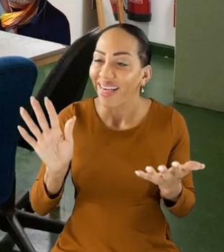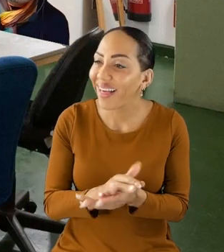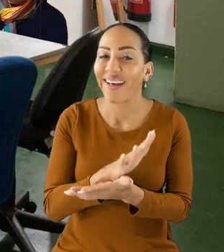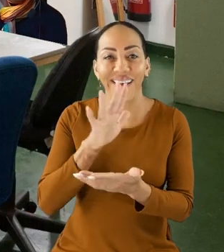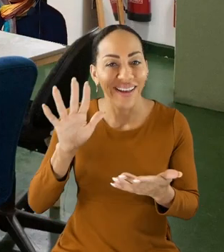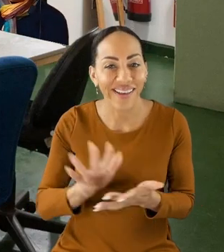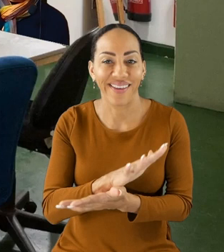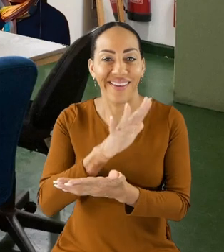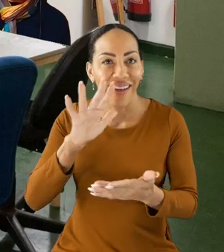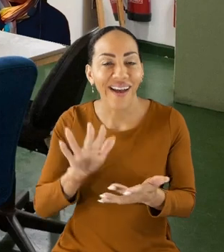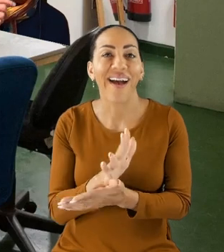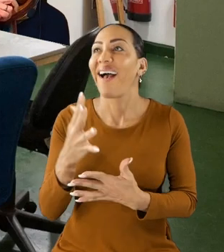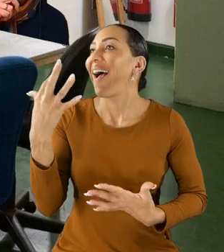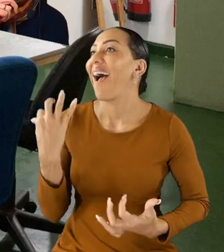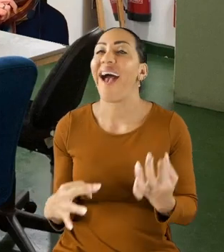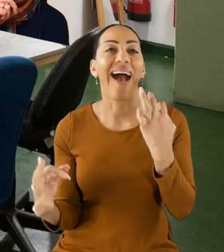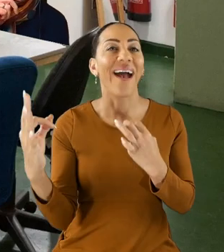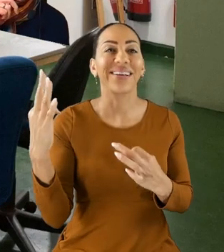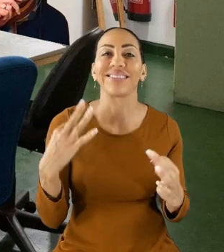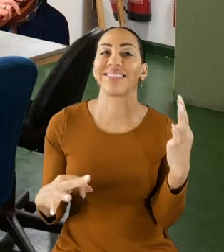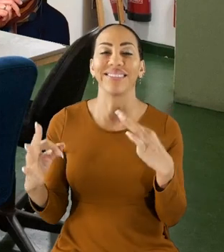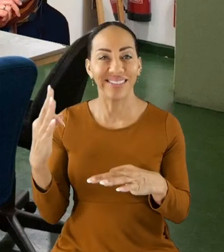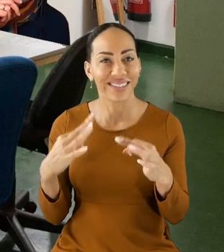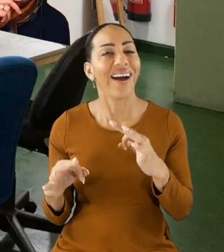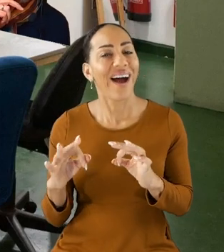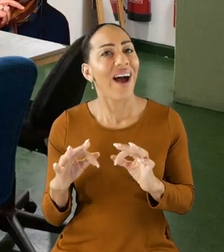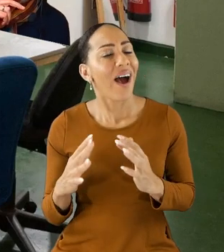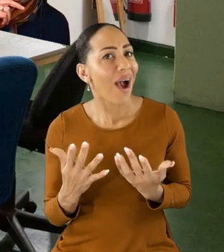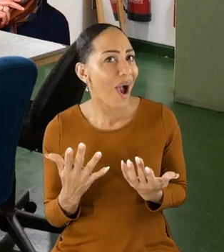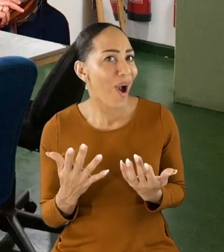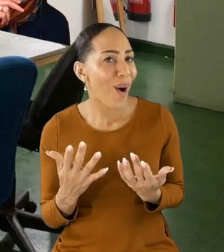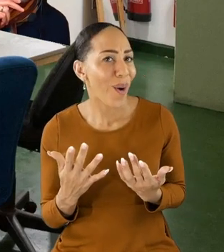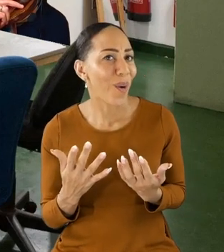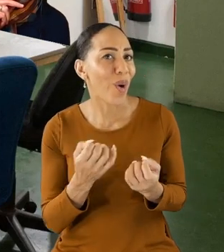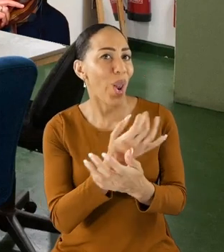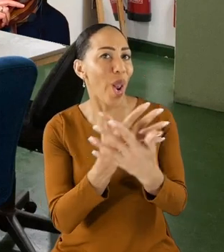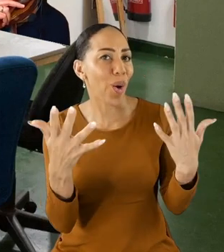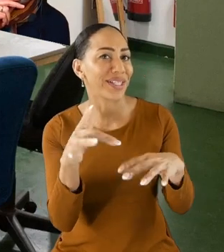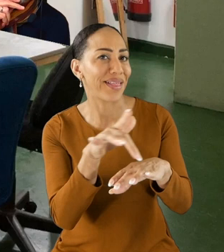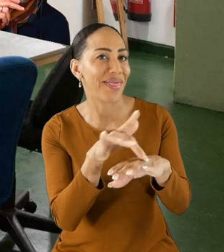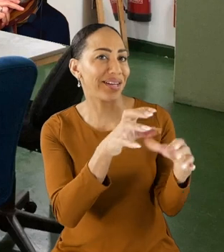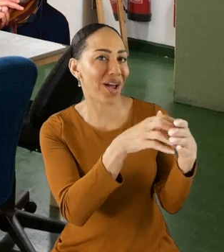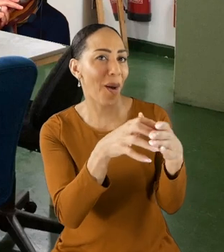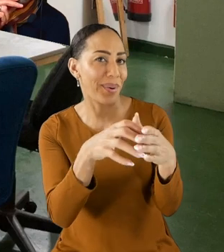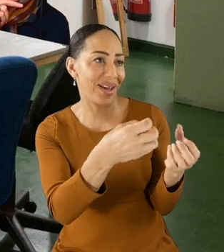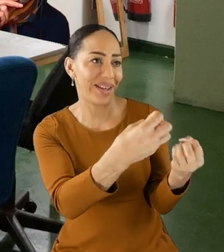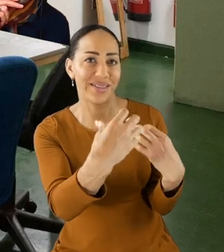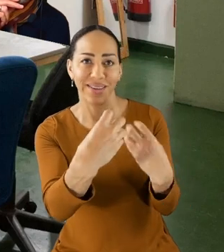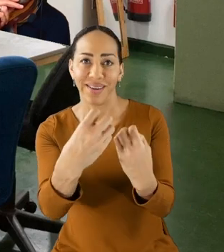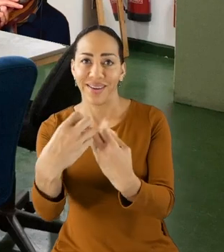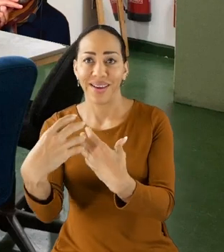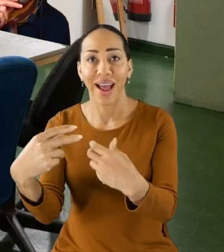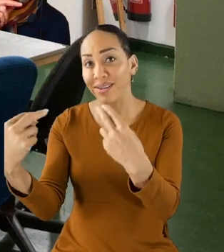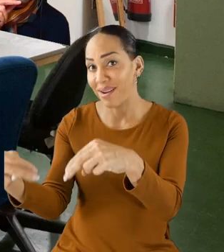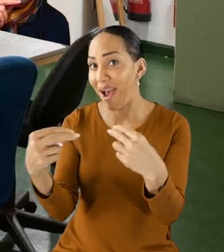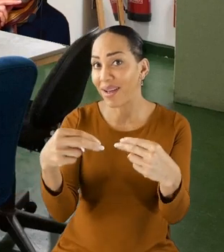of joyful in what they were doing. So I think that was something that a lot of the theatre companies